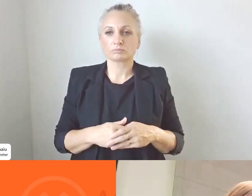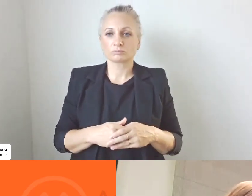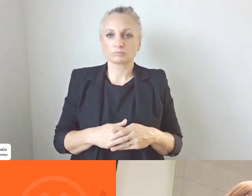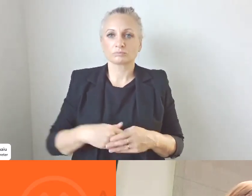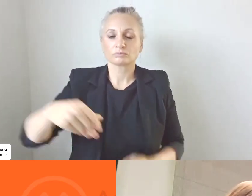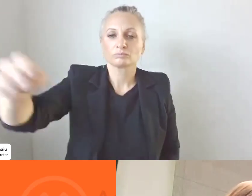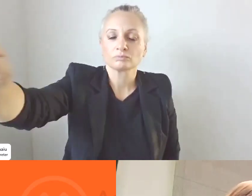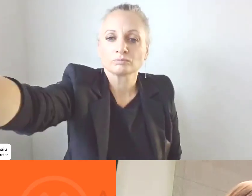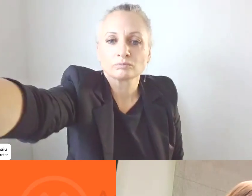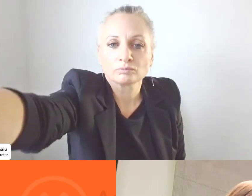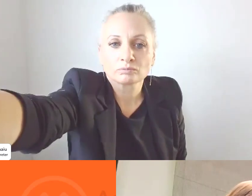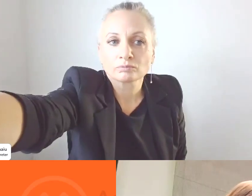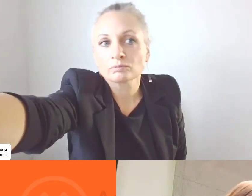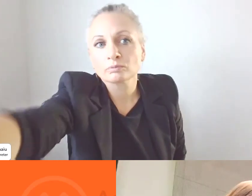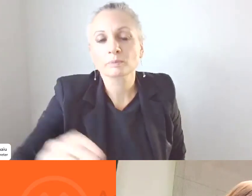is Paula